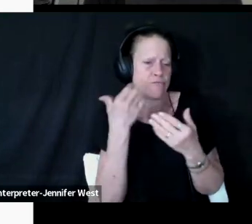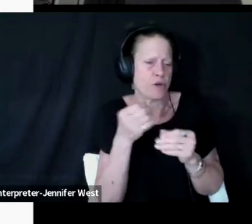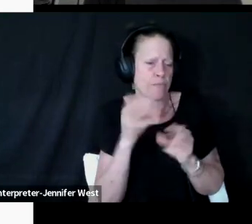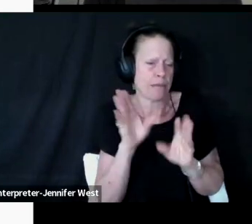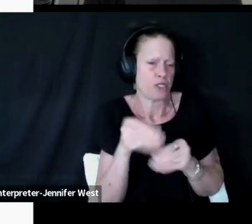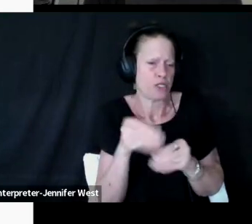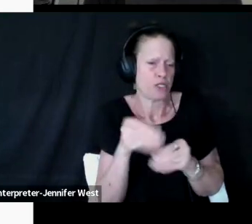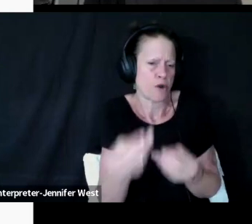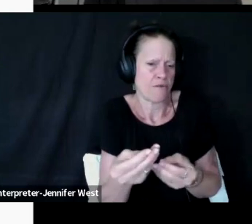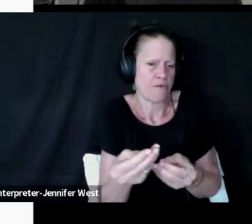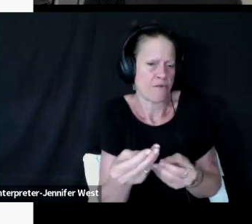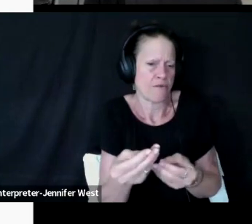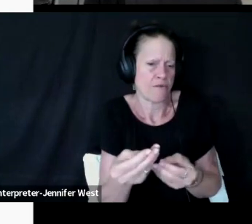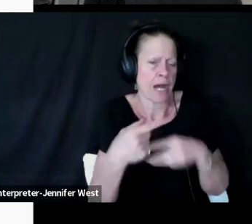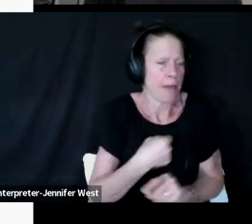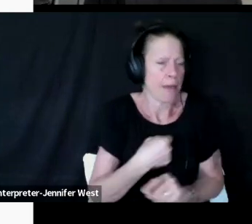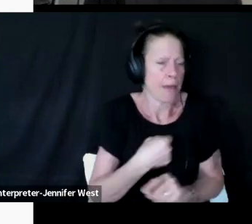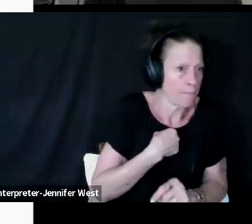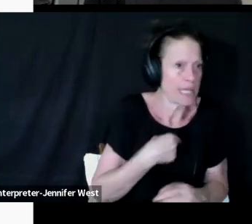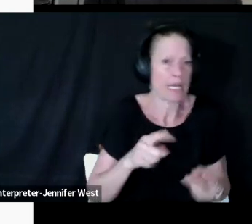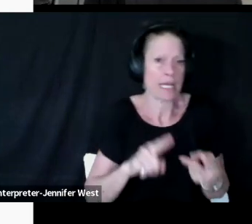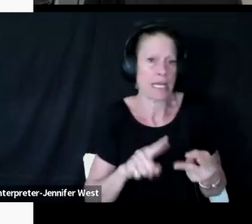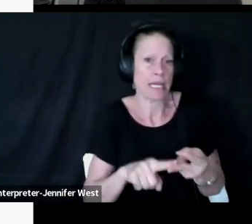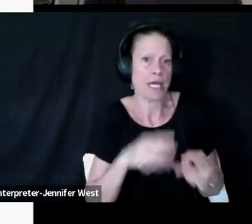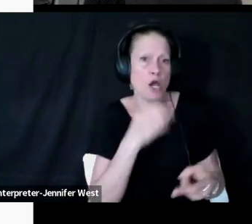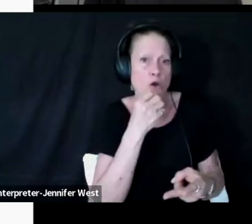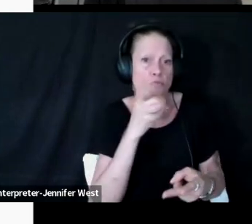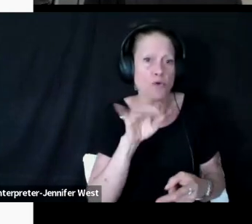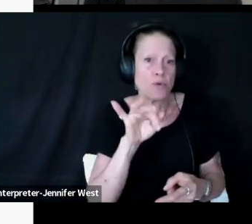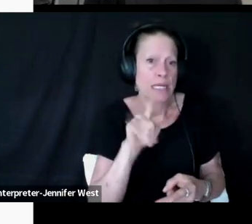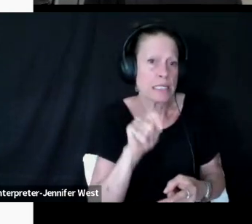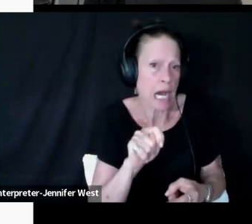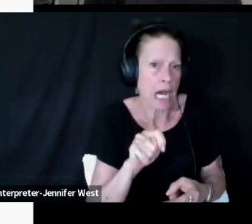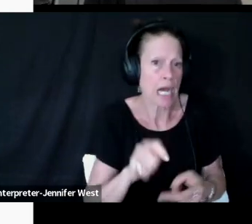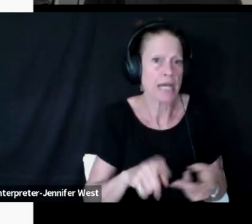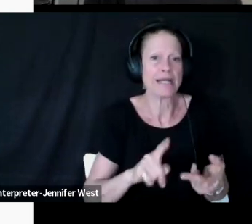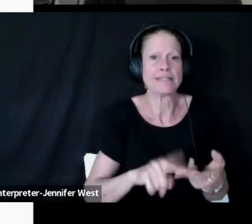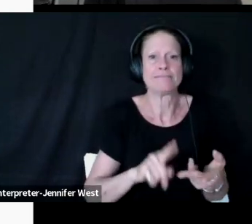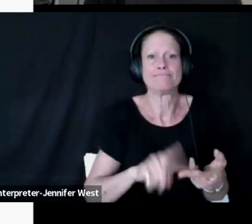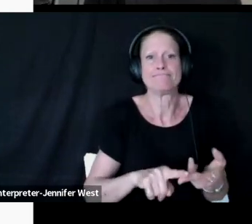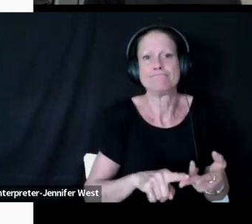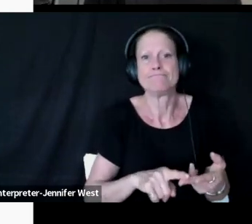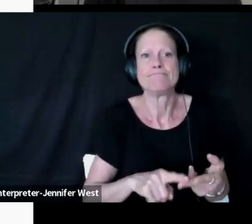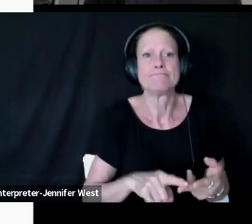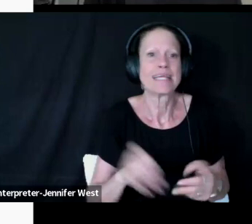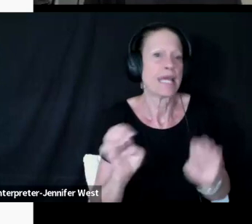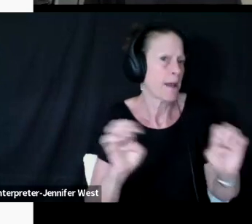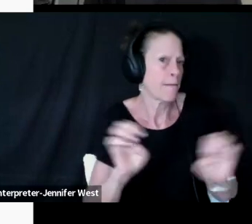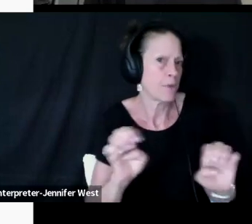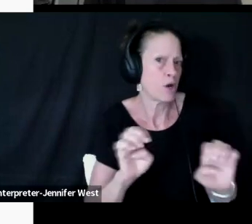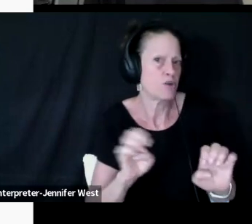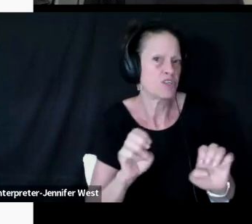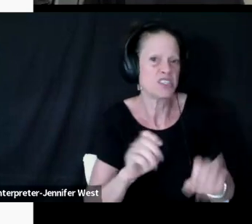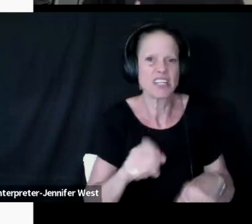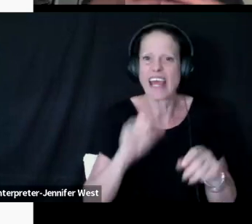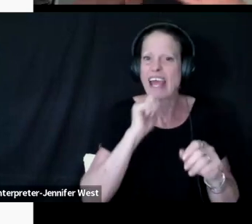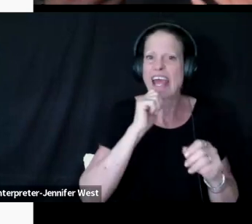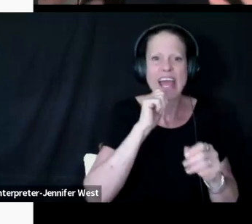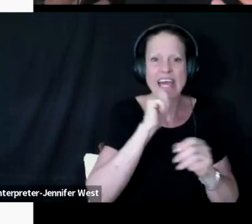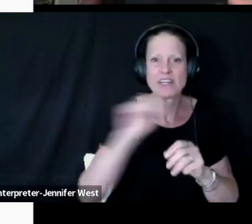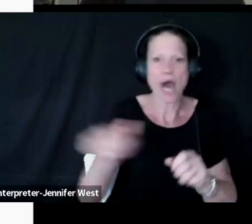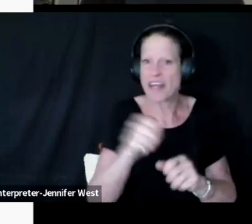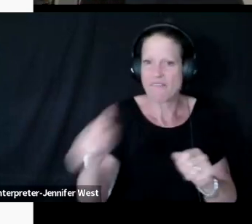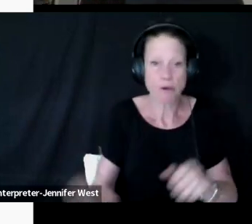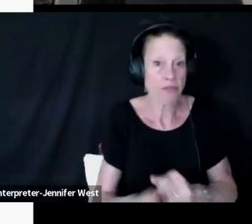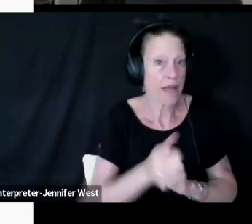me, emergency, maybe food and diet, probably not education or housing, definitely not finances or legal. So you're